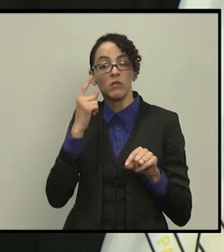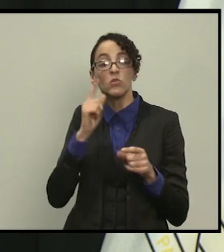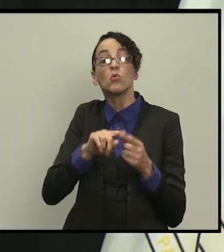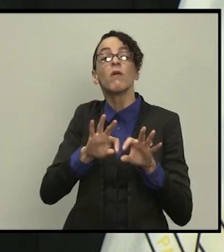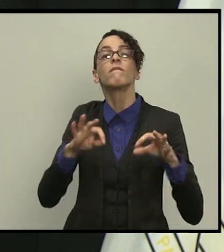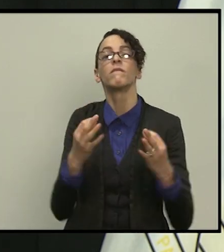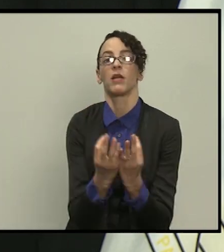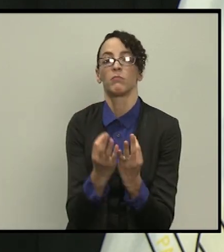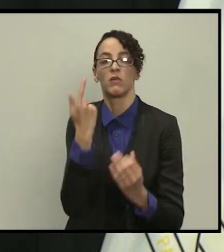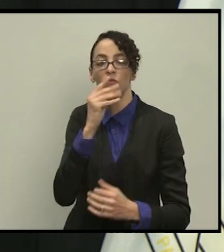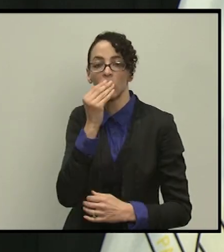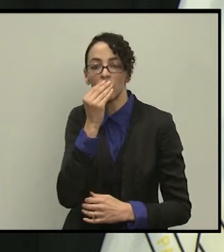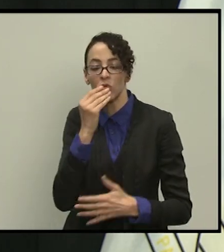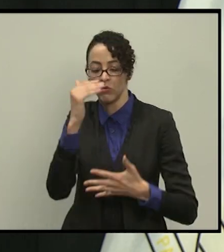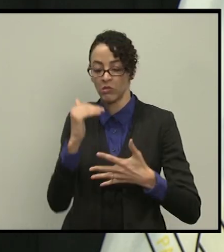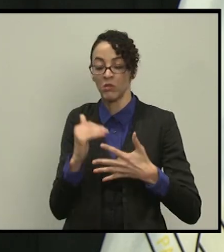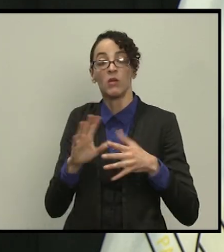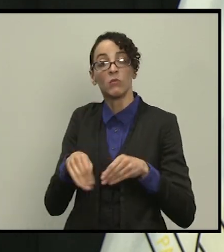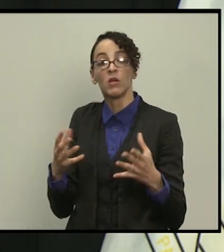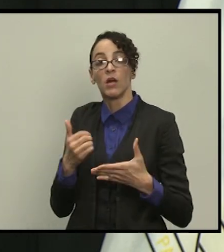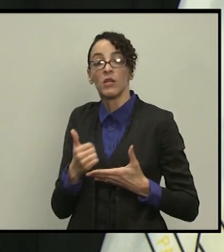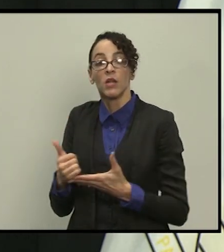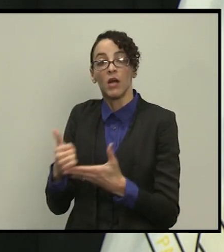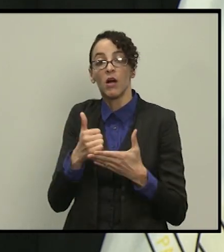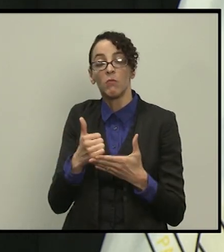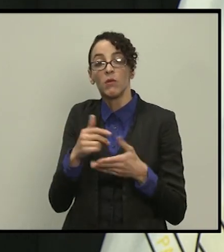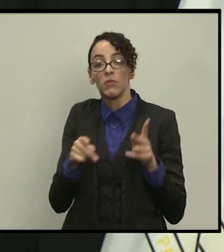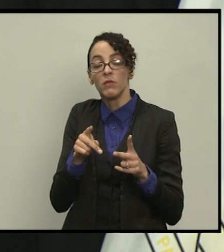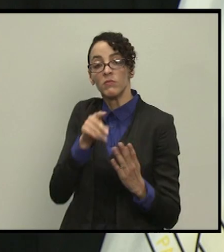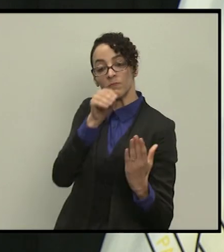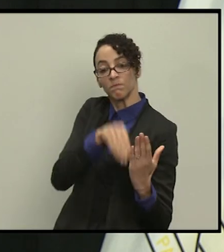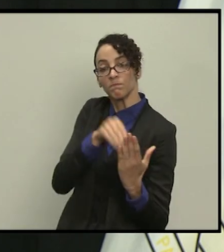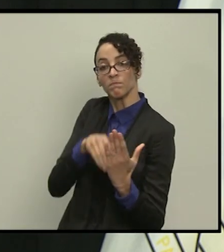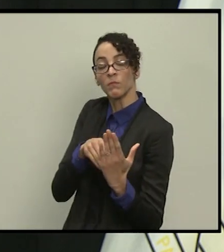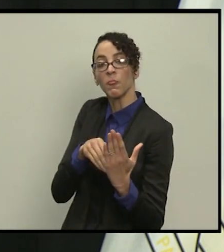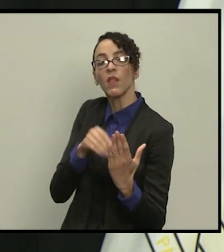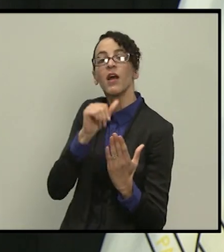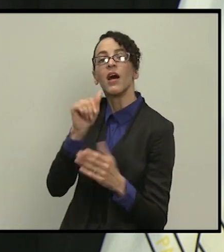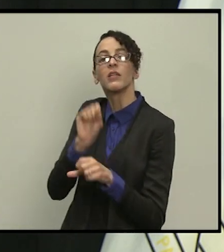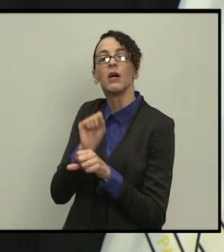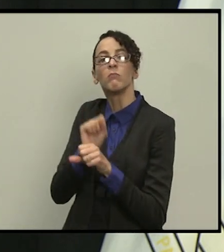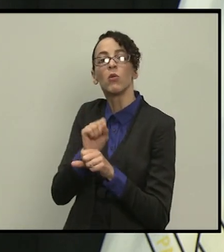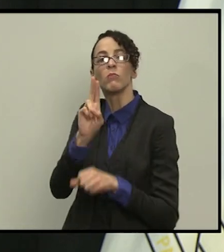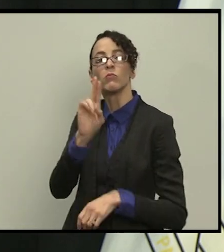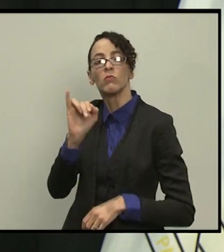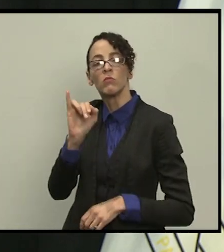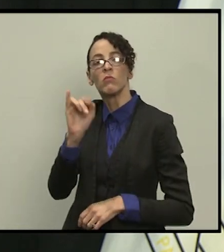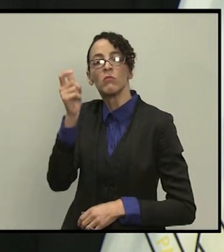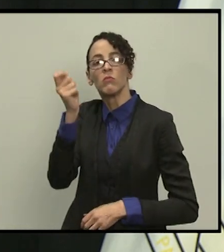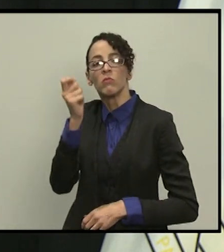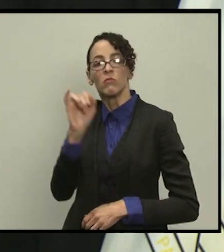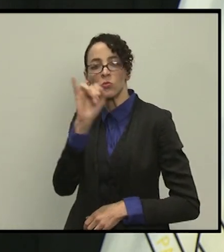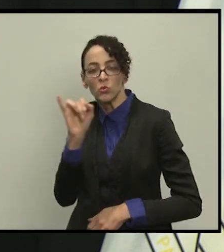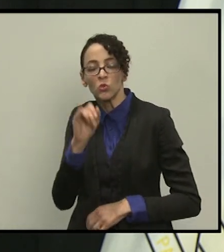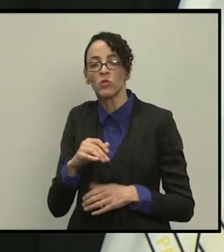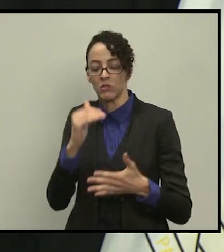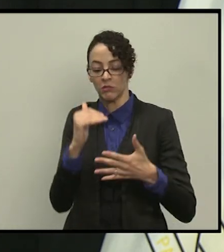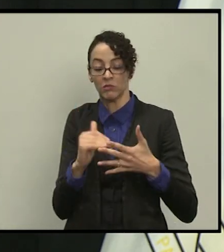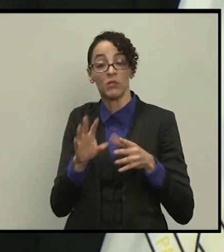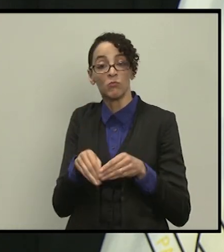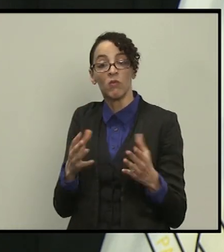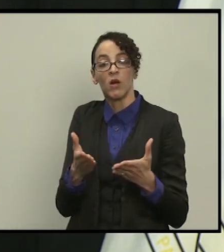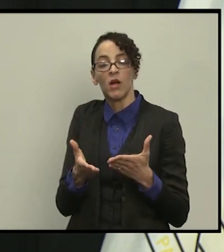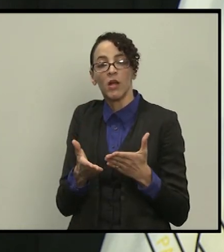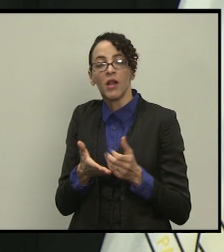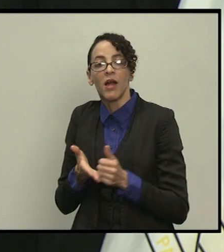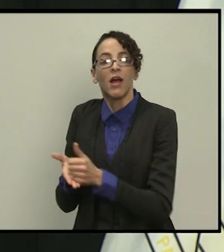help with completing unemployment insurance applications, providing assistance and understanding of